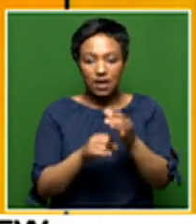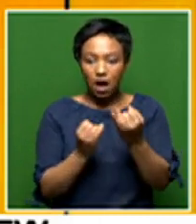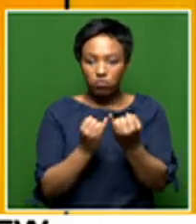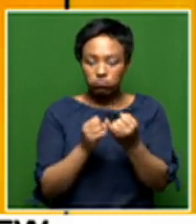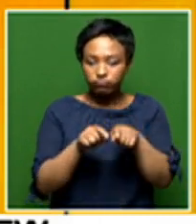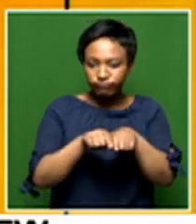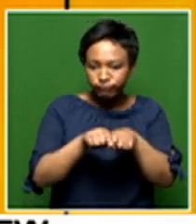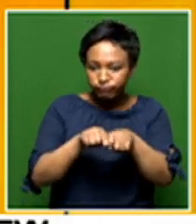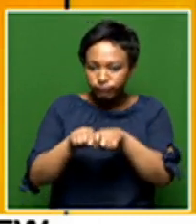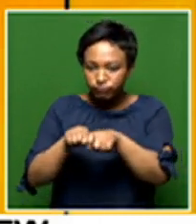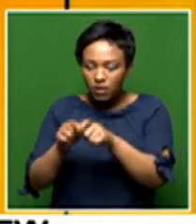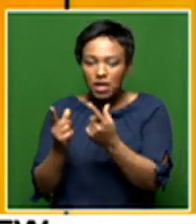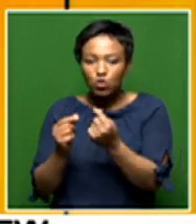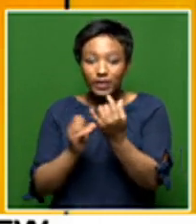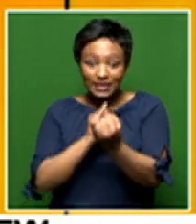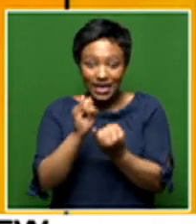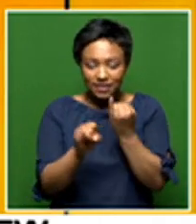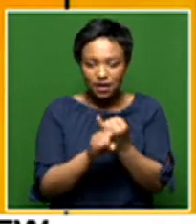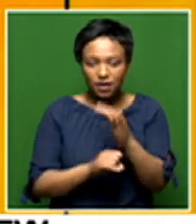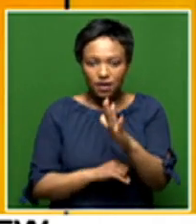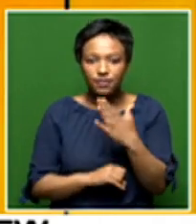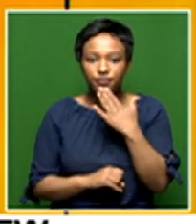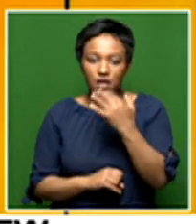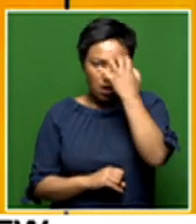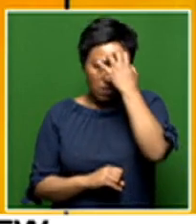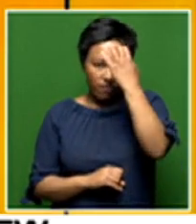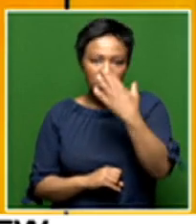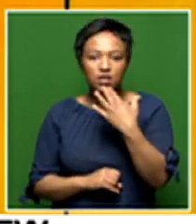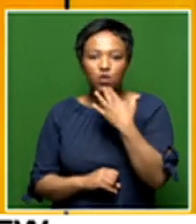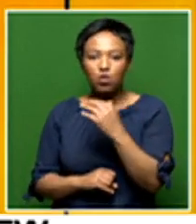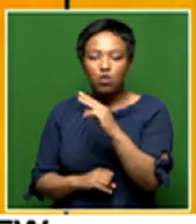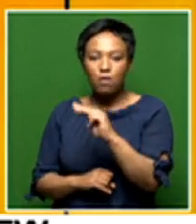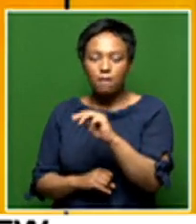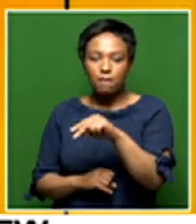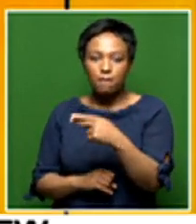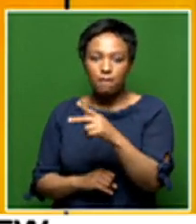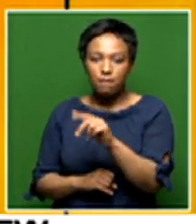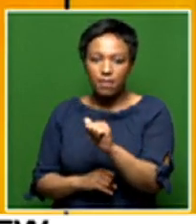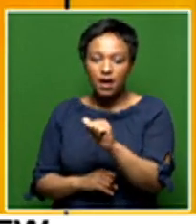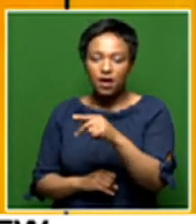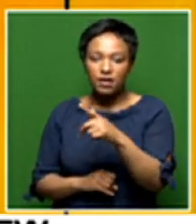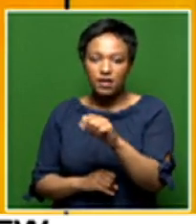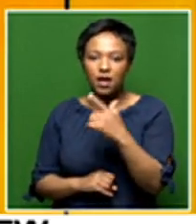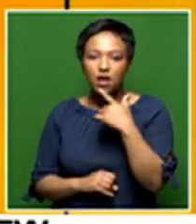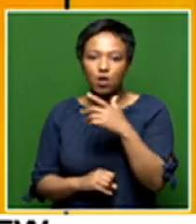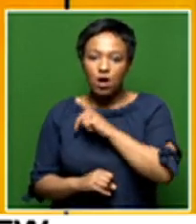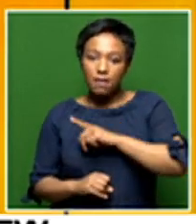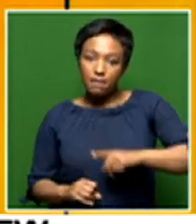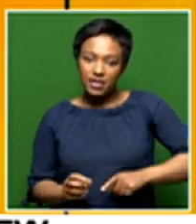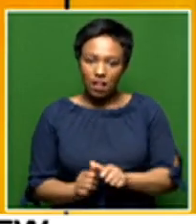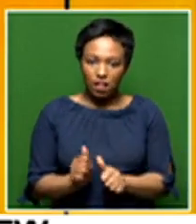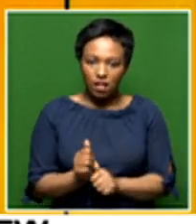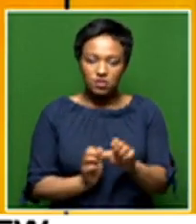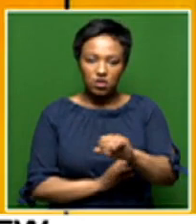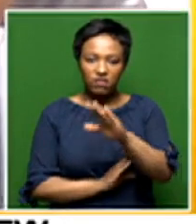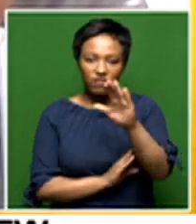trials being conducted globally. Professor Jeffrey Mphahlele, the Vice President for Research at the South African Medical Research